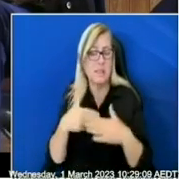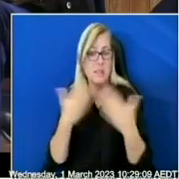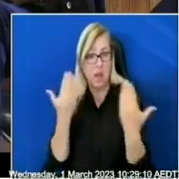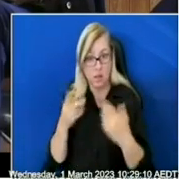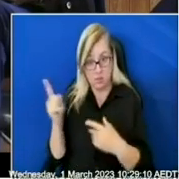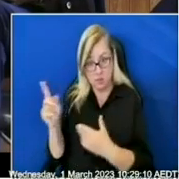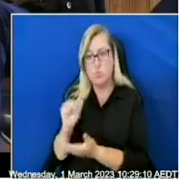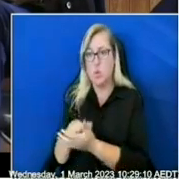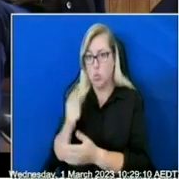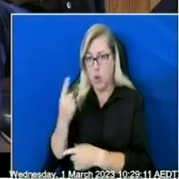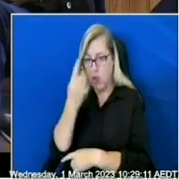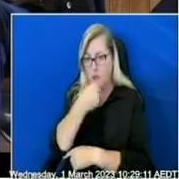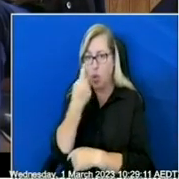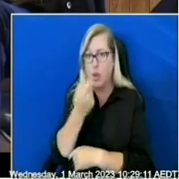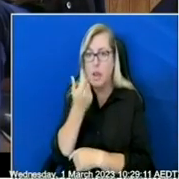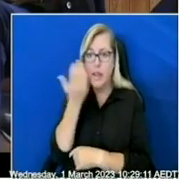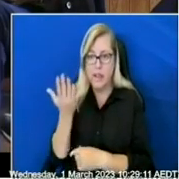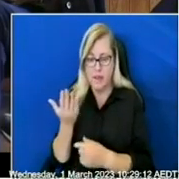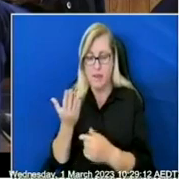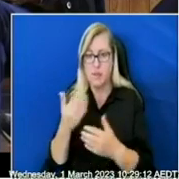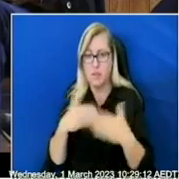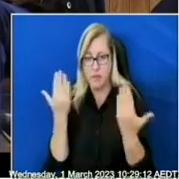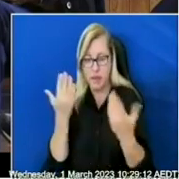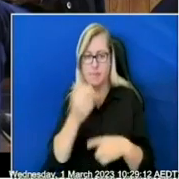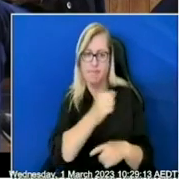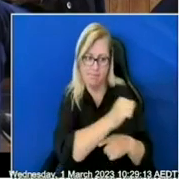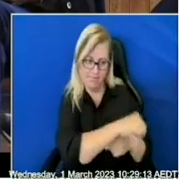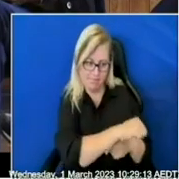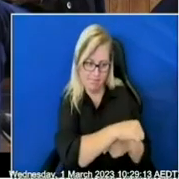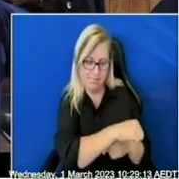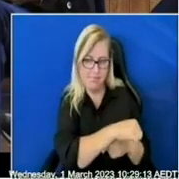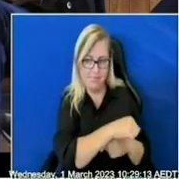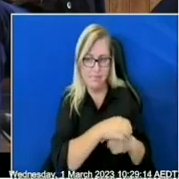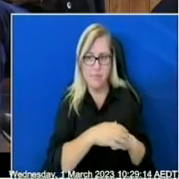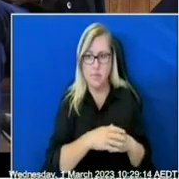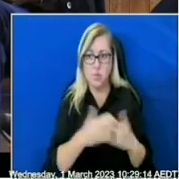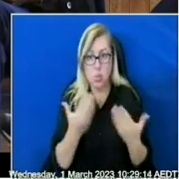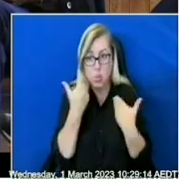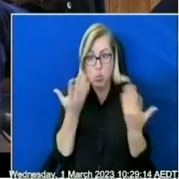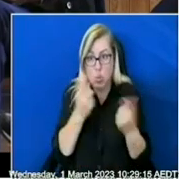Yeah. So we didn't know what happened to them during that time,